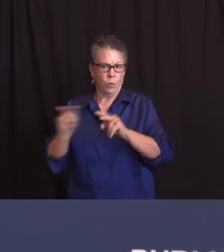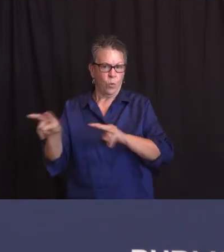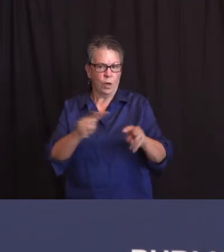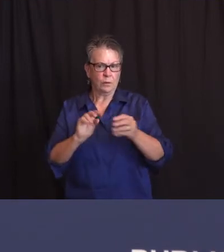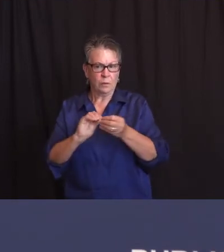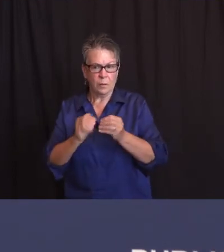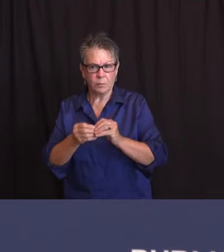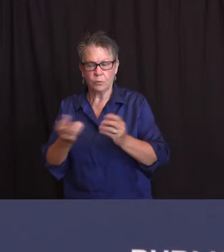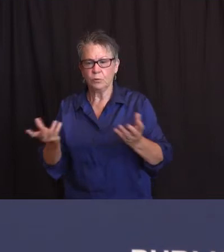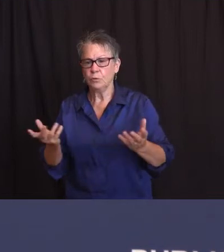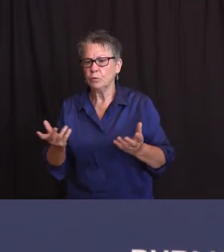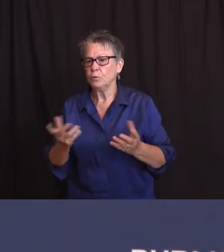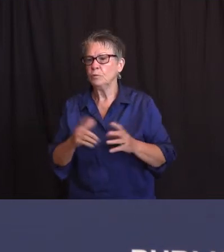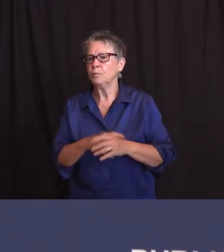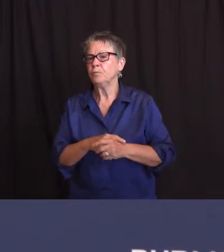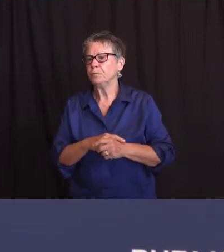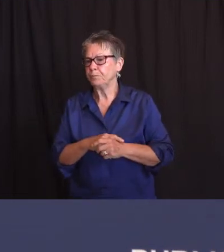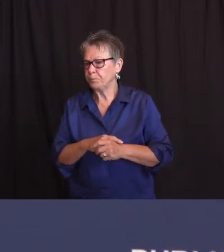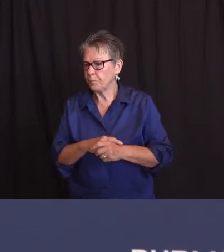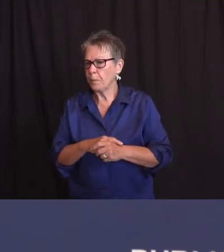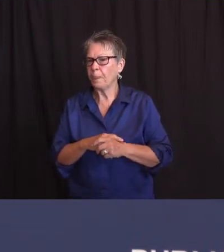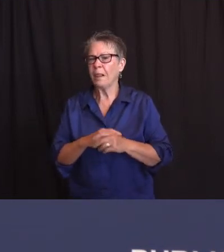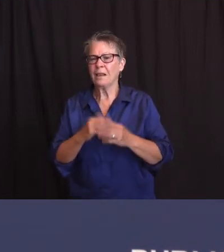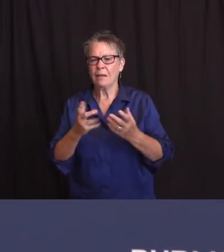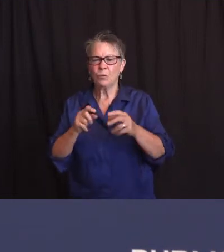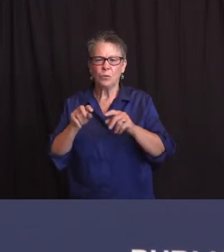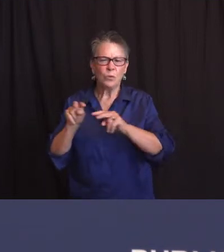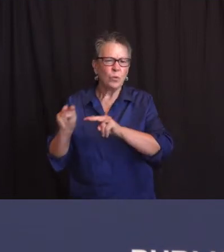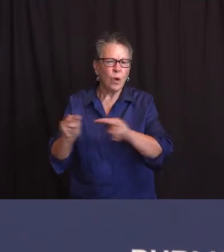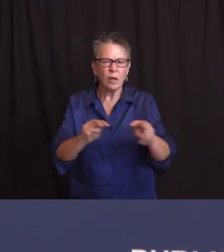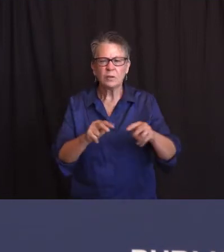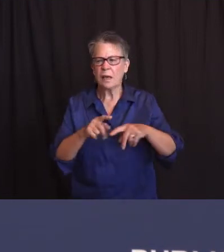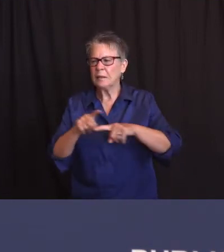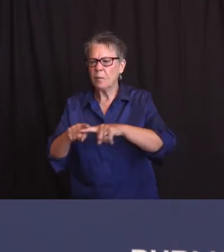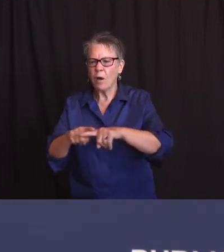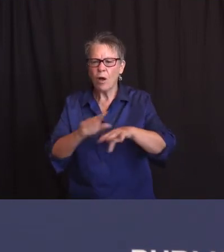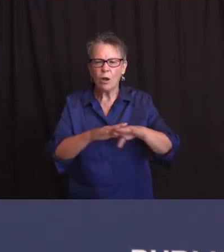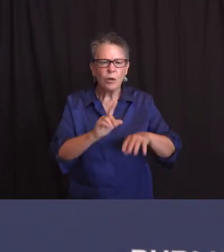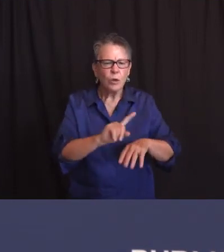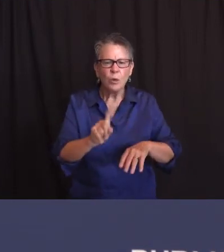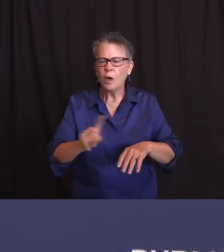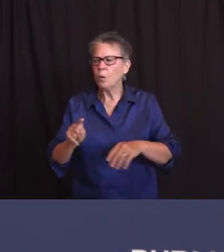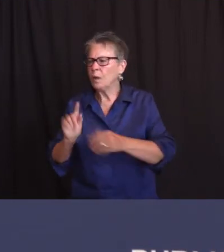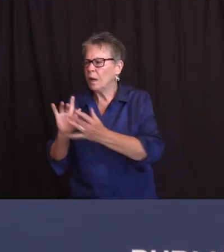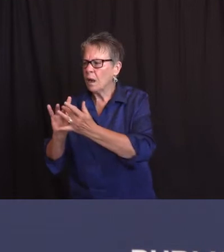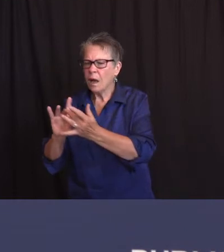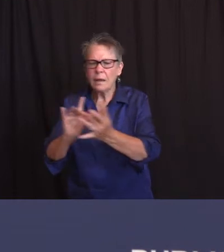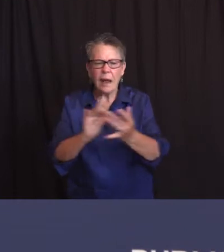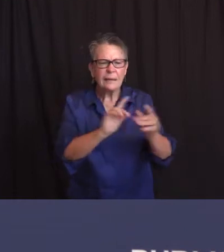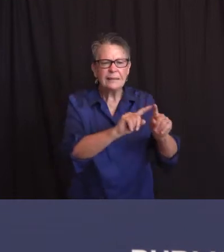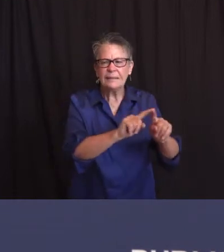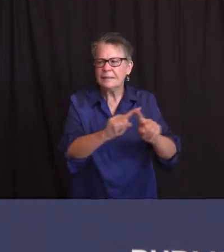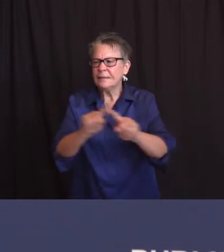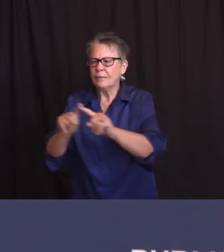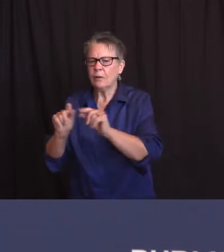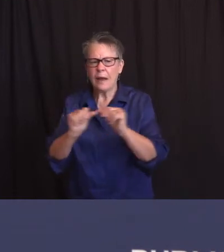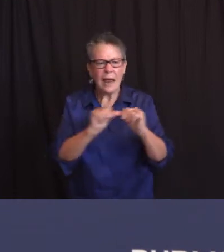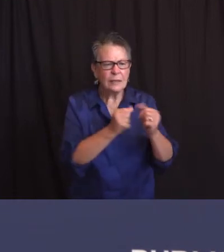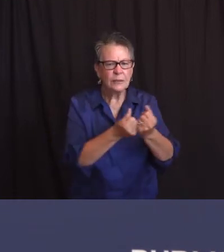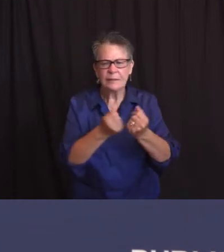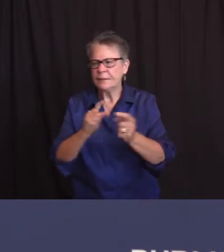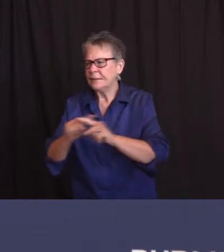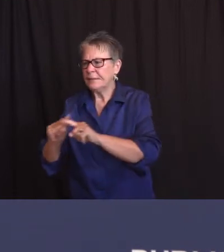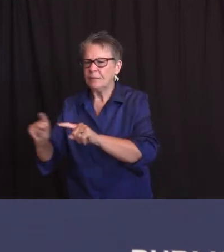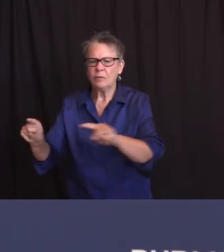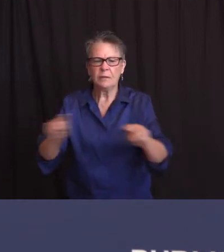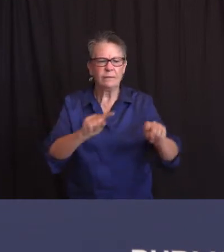quarantined, depending on what the contact tracers do. So we have a good level. We'd like to get it higher. And as far as masks